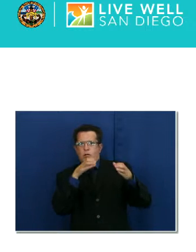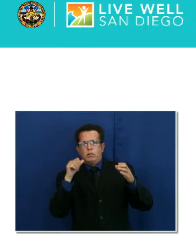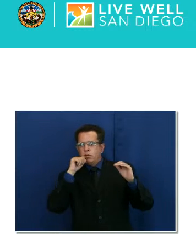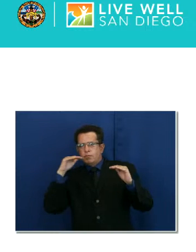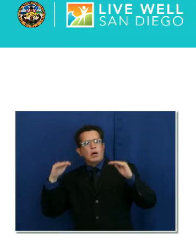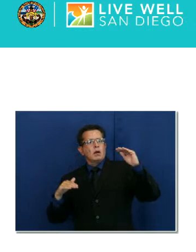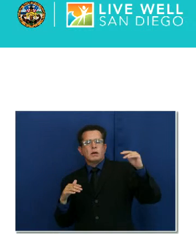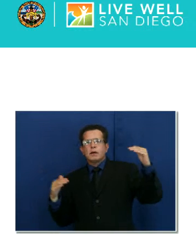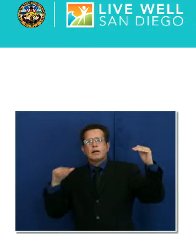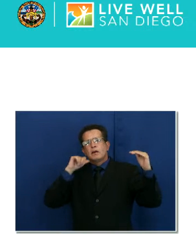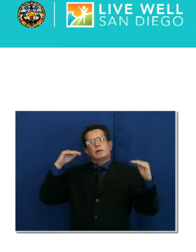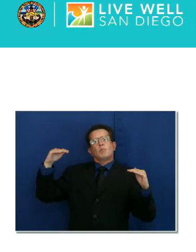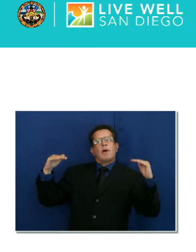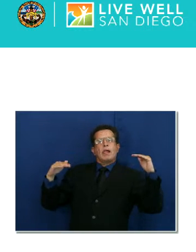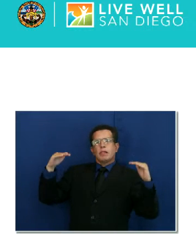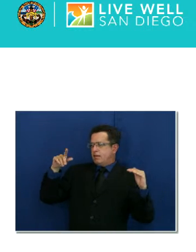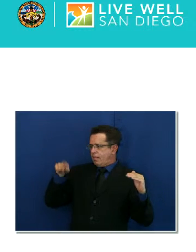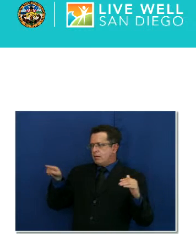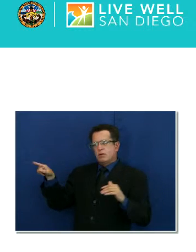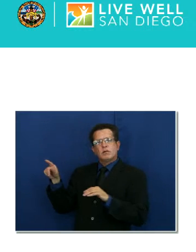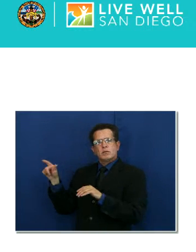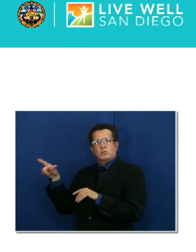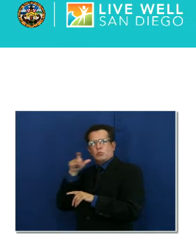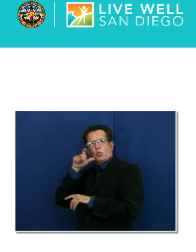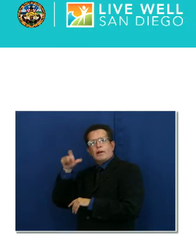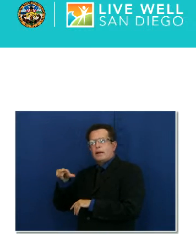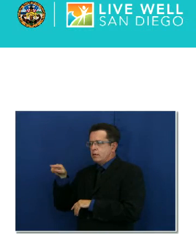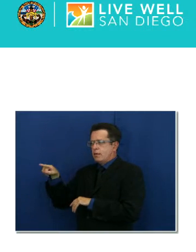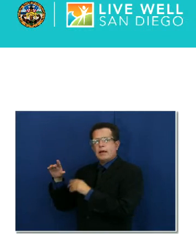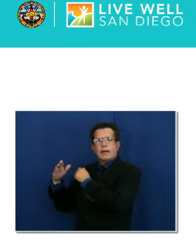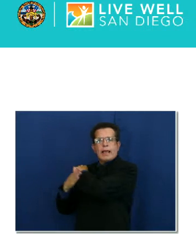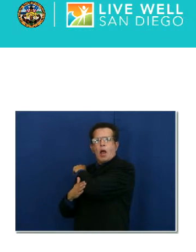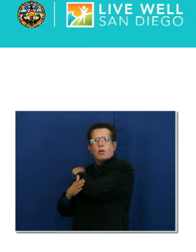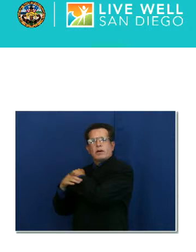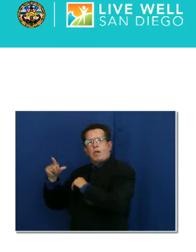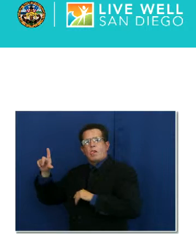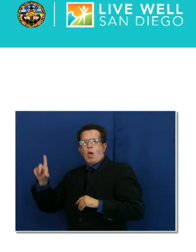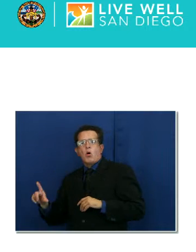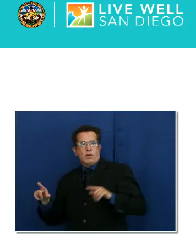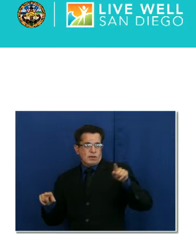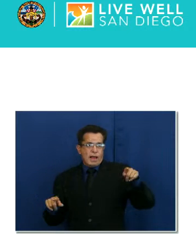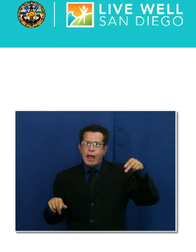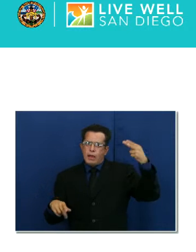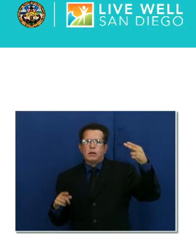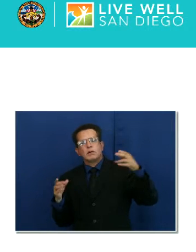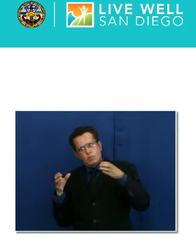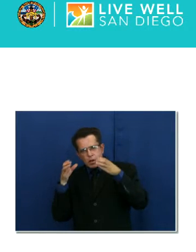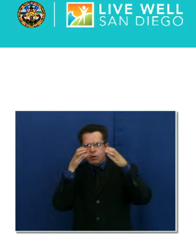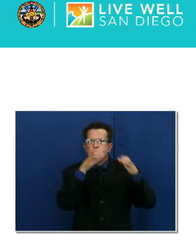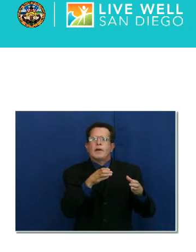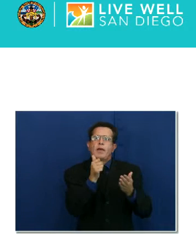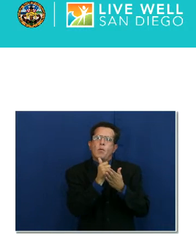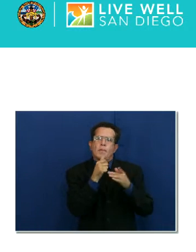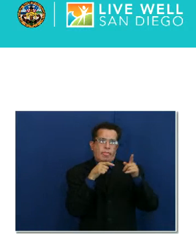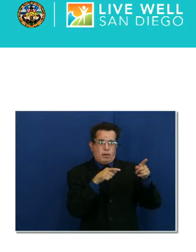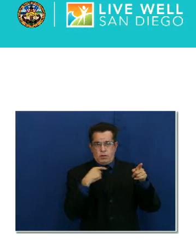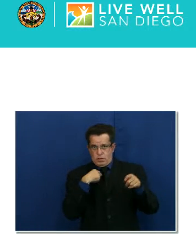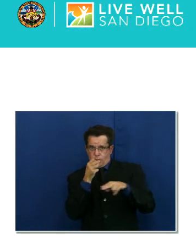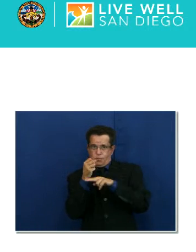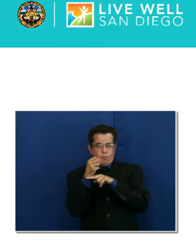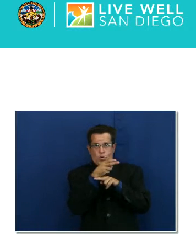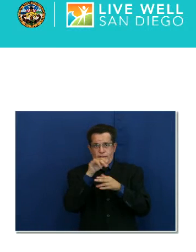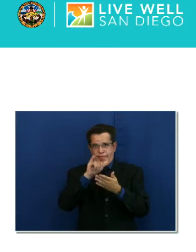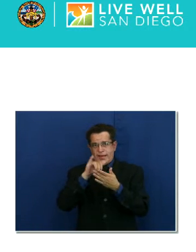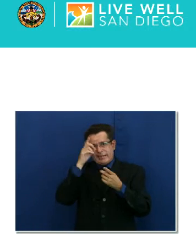sufficiently higher than a county's overall test positivity rate. So for us to defeat